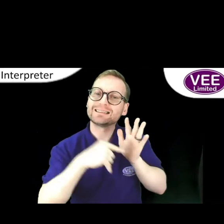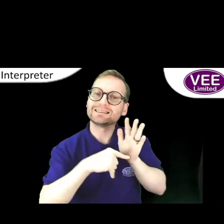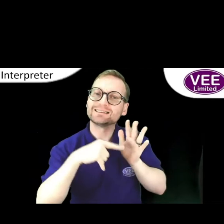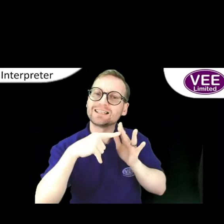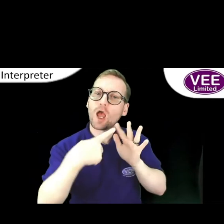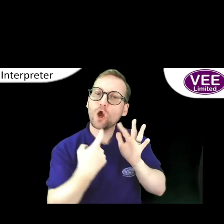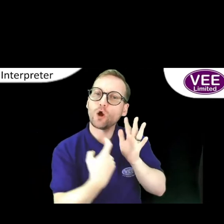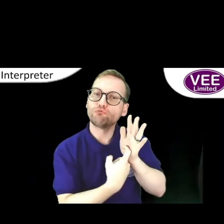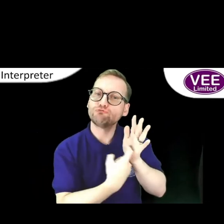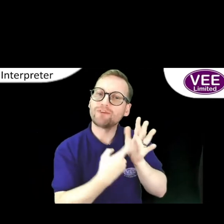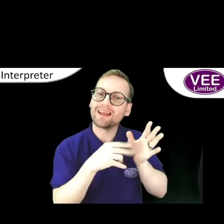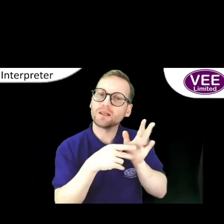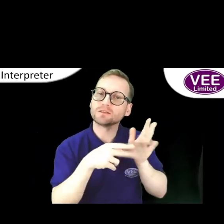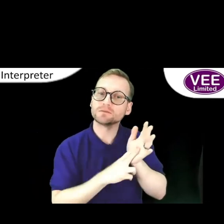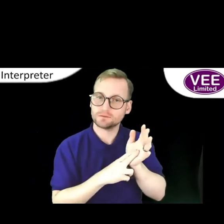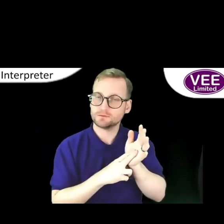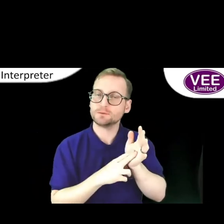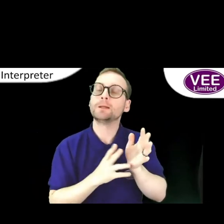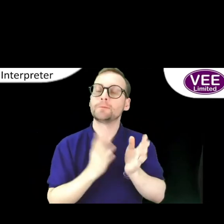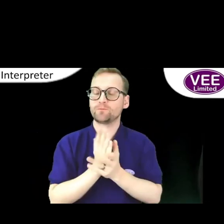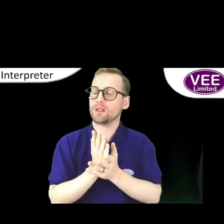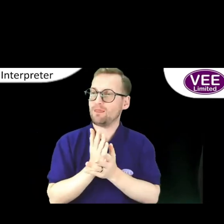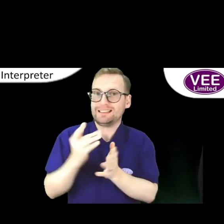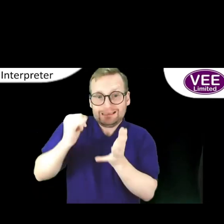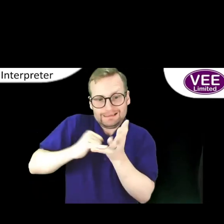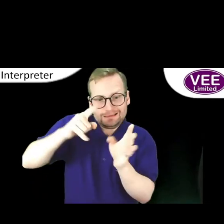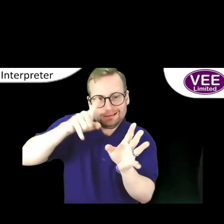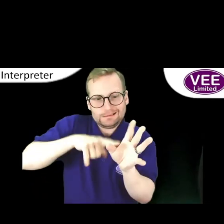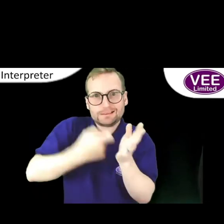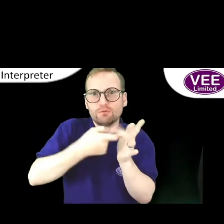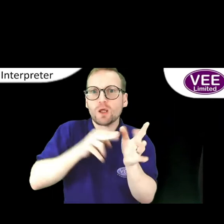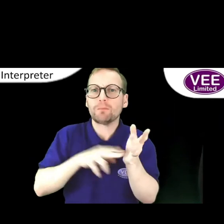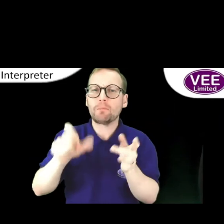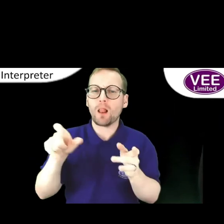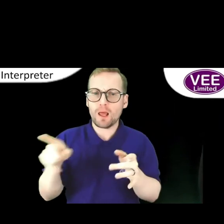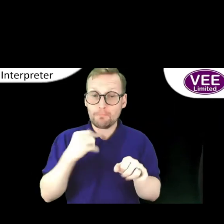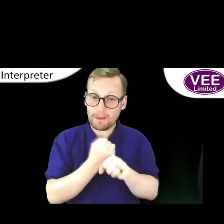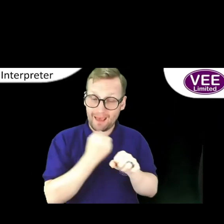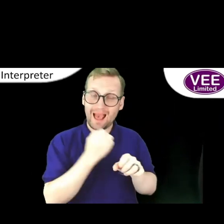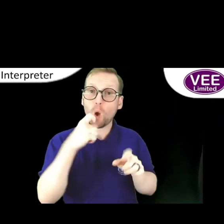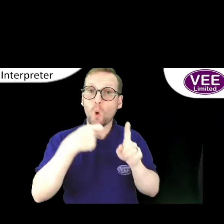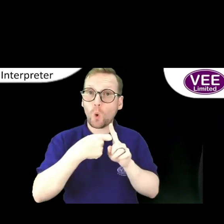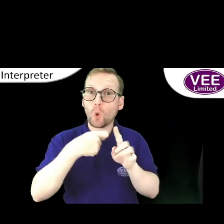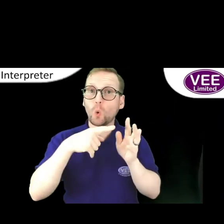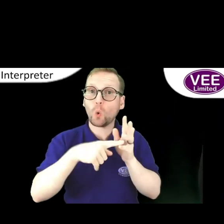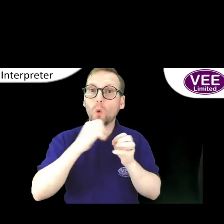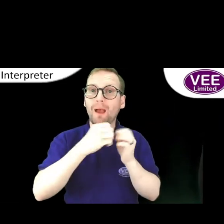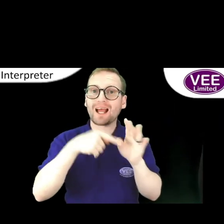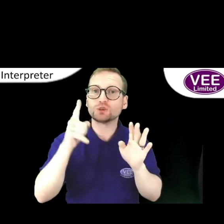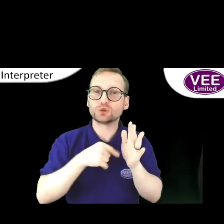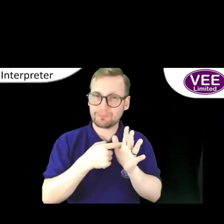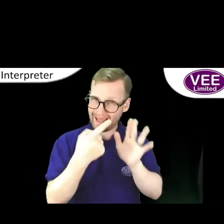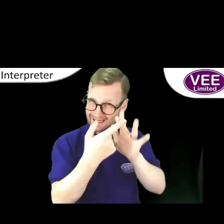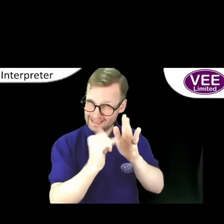Seeking to evoke the plight of Syrians, these were made by Kurbaj as a response to the ongoing tragedy in